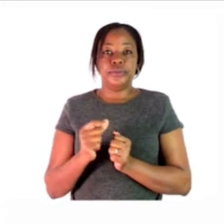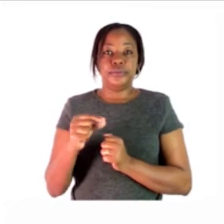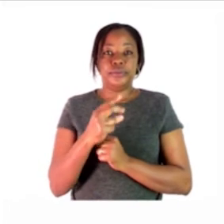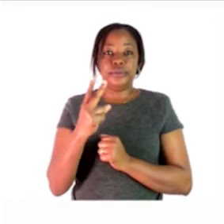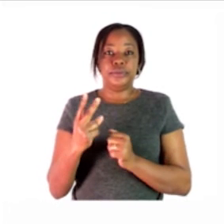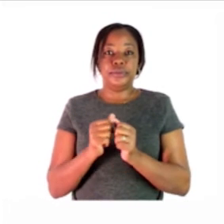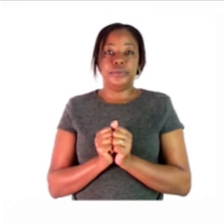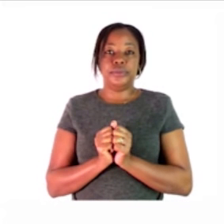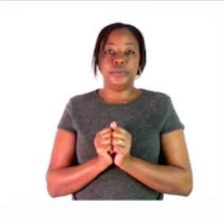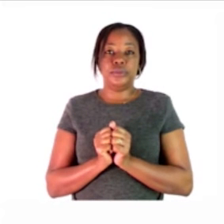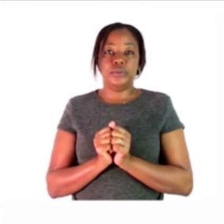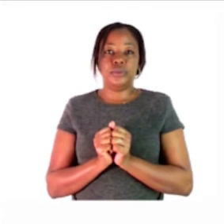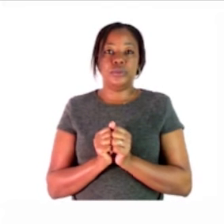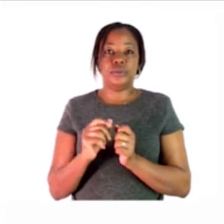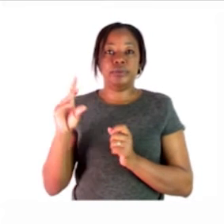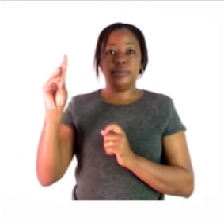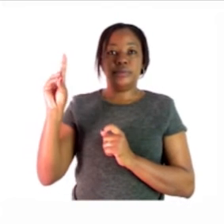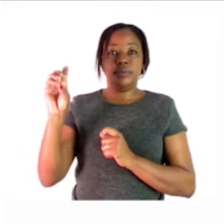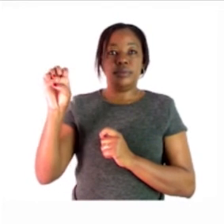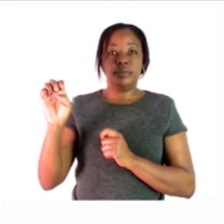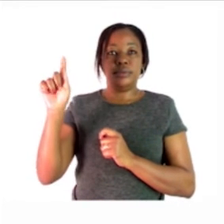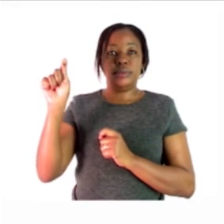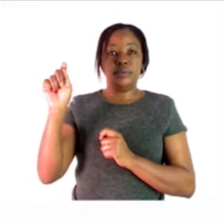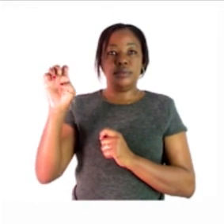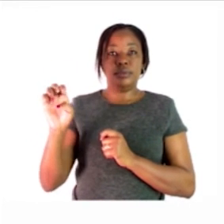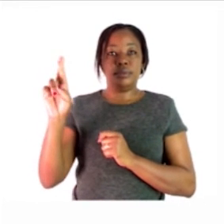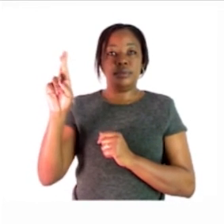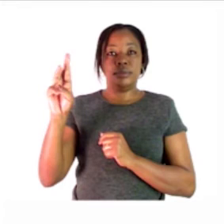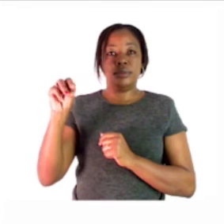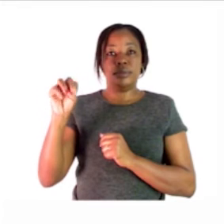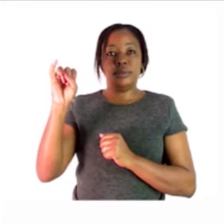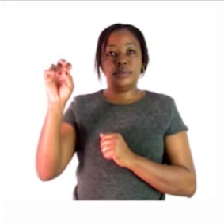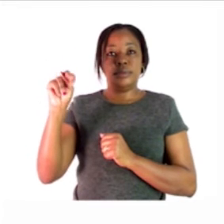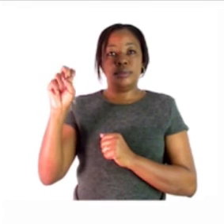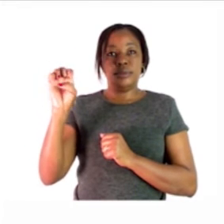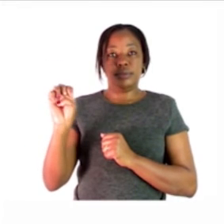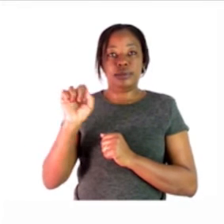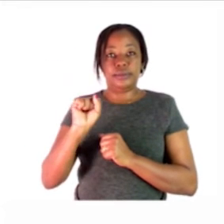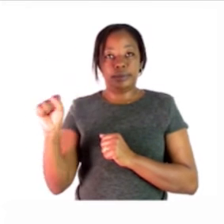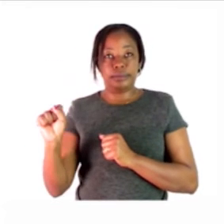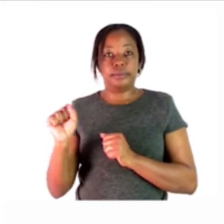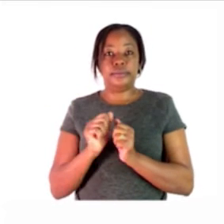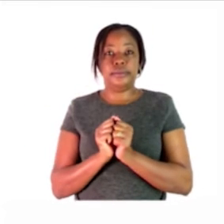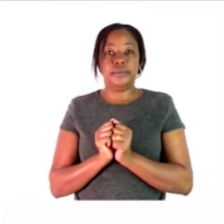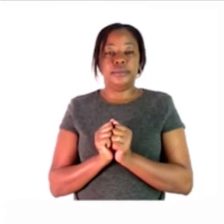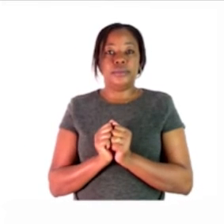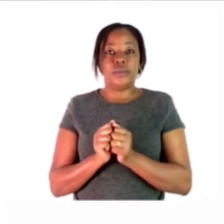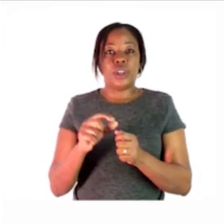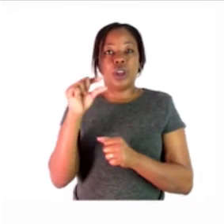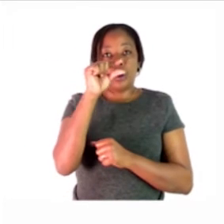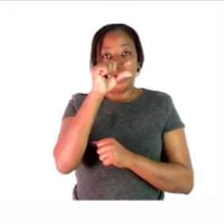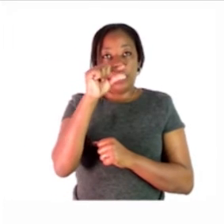we are going to look at the determines, the words which are determines. We are